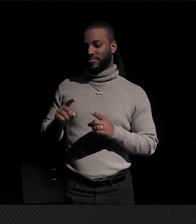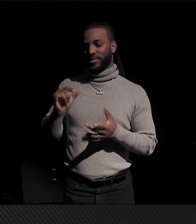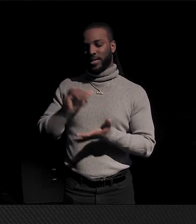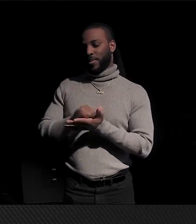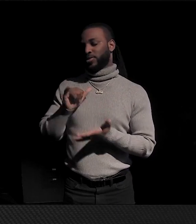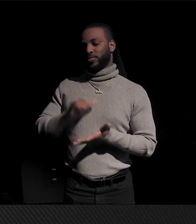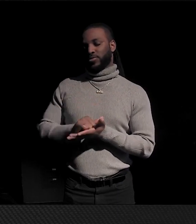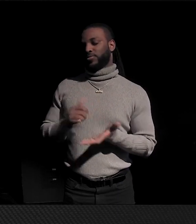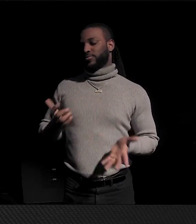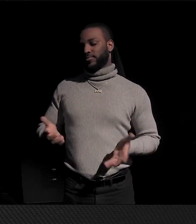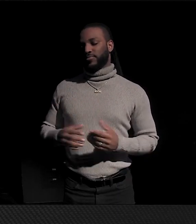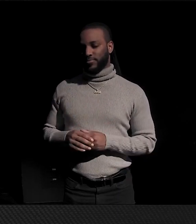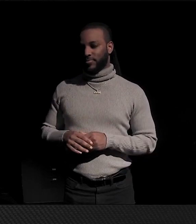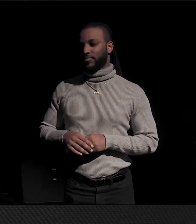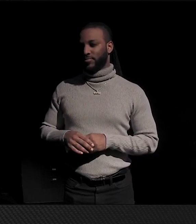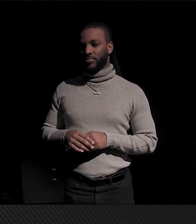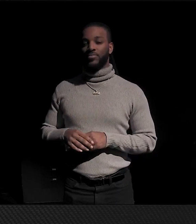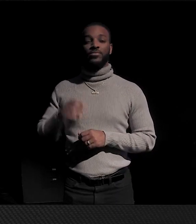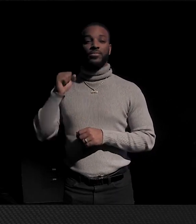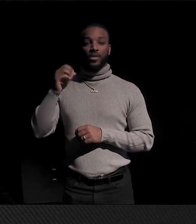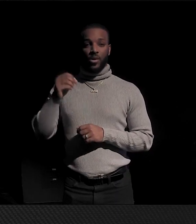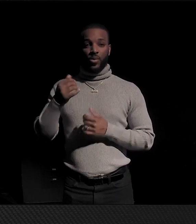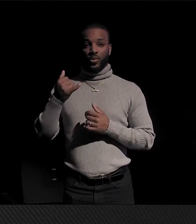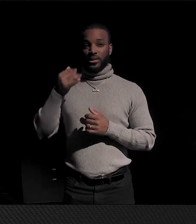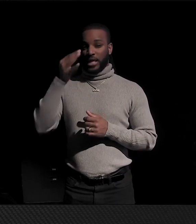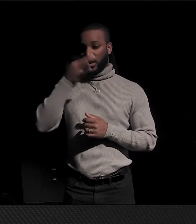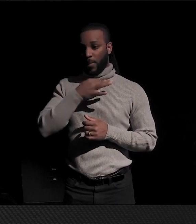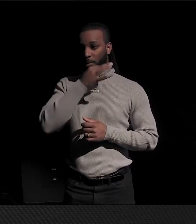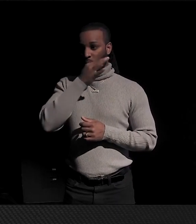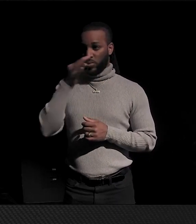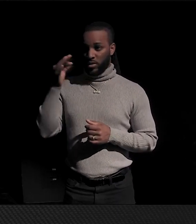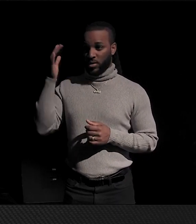story. So we take communion to remember.